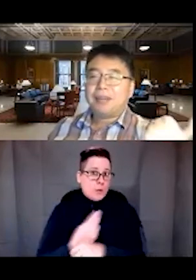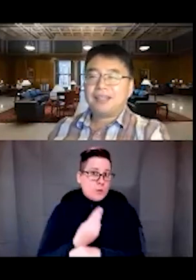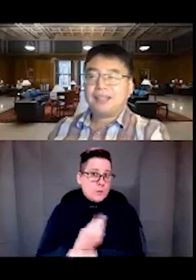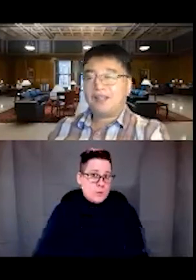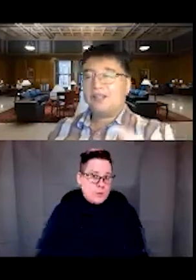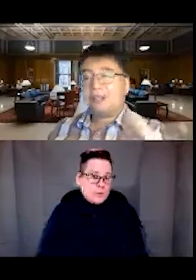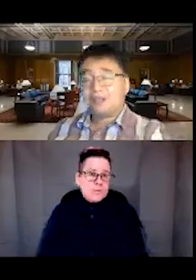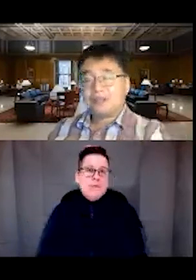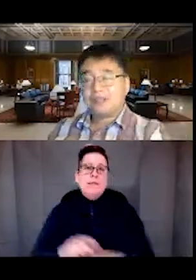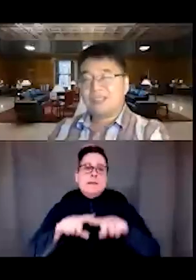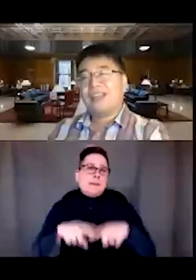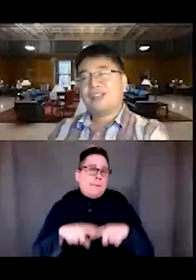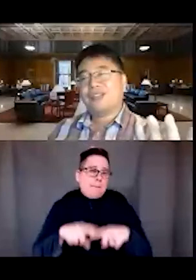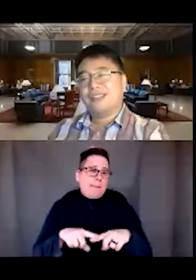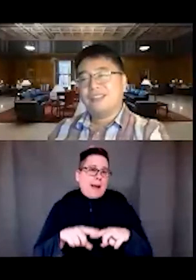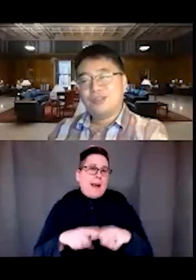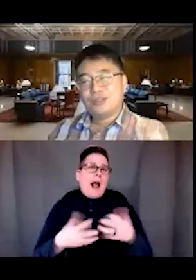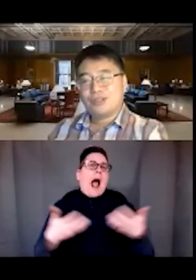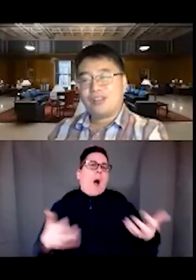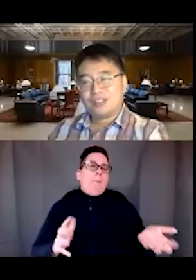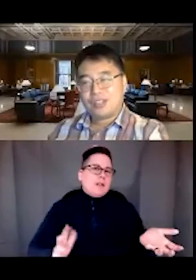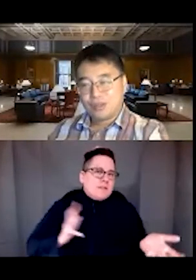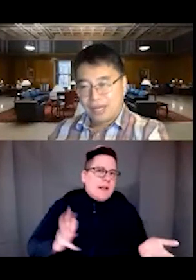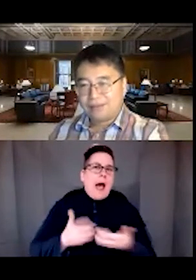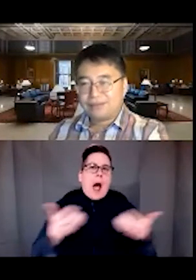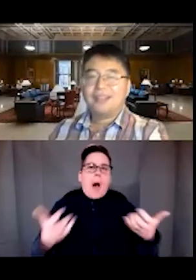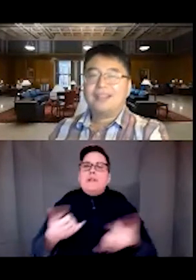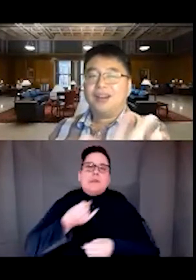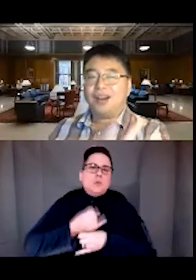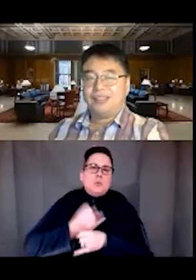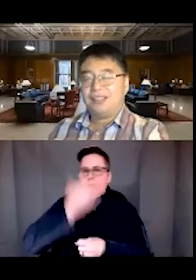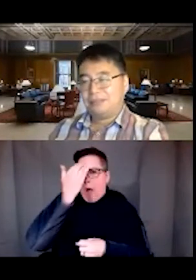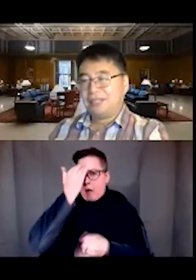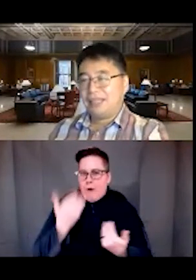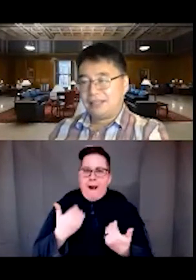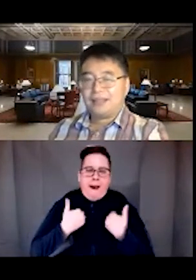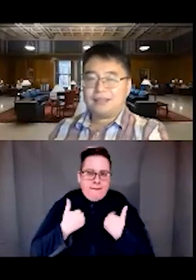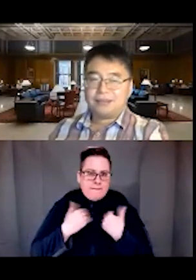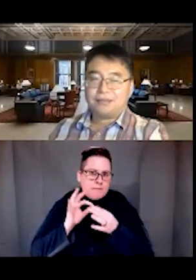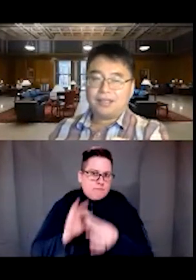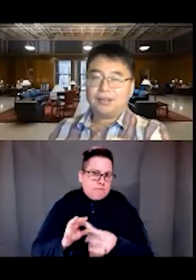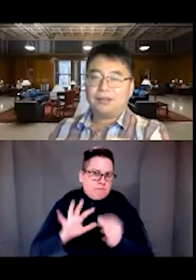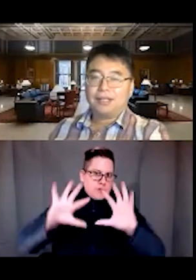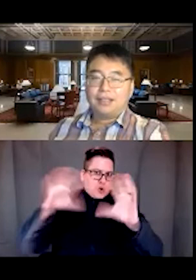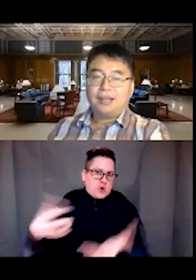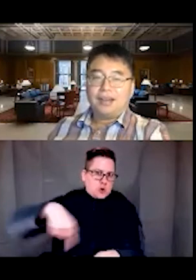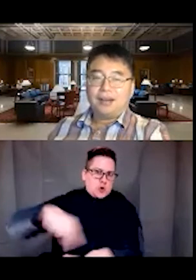And depending on the level of sophistication and institutional knowledge that you have on these big data sets, right?